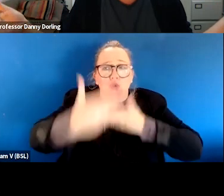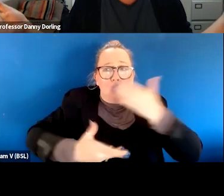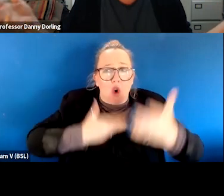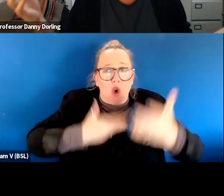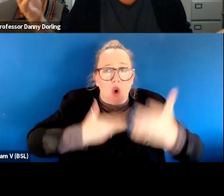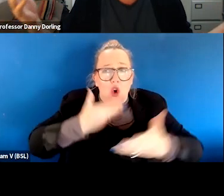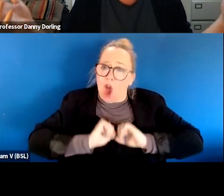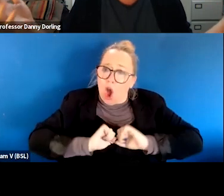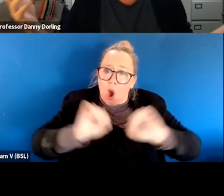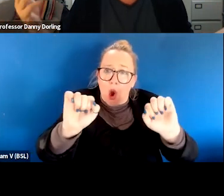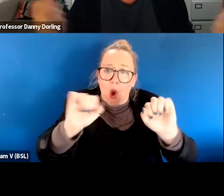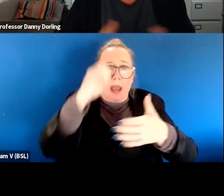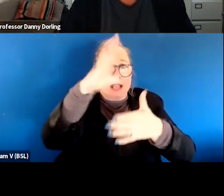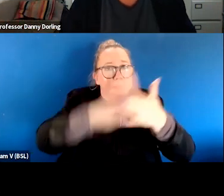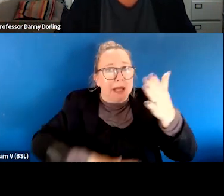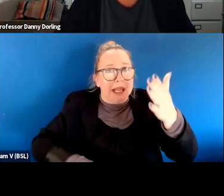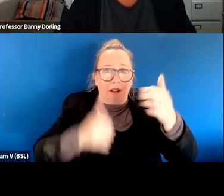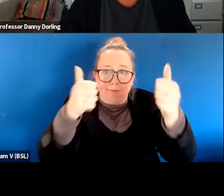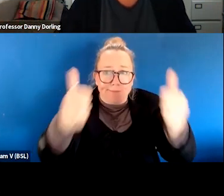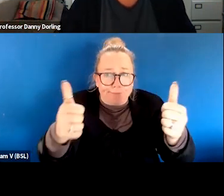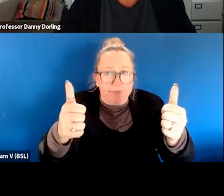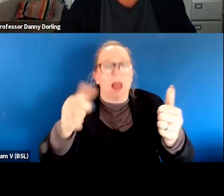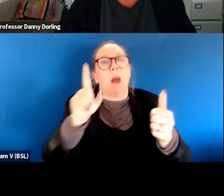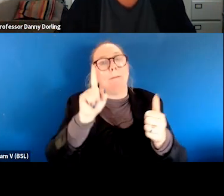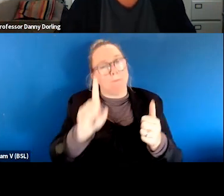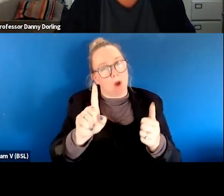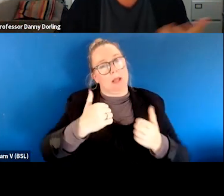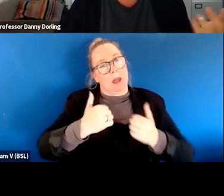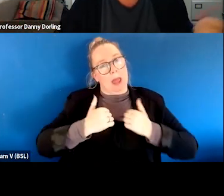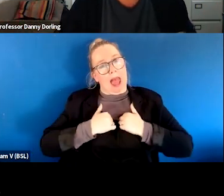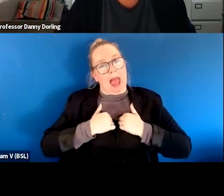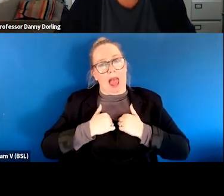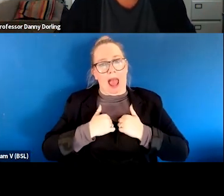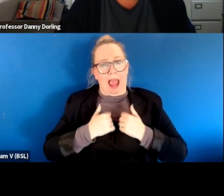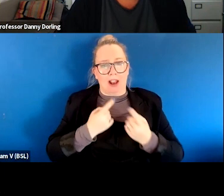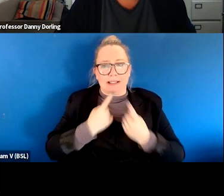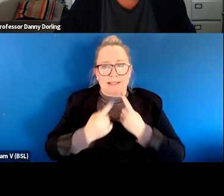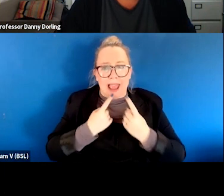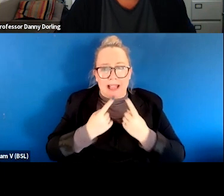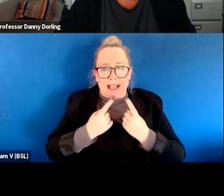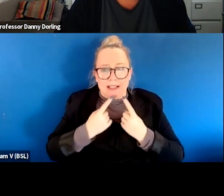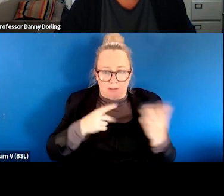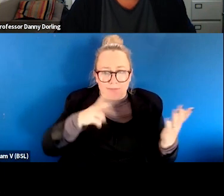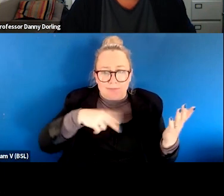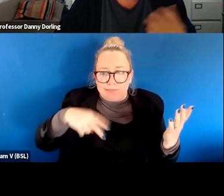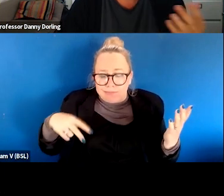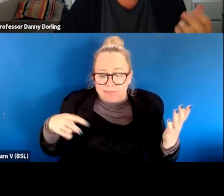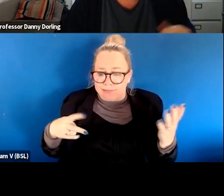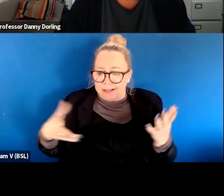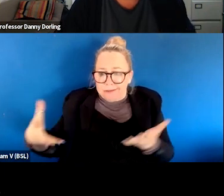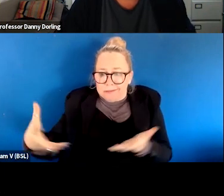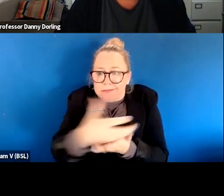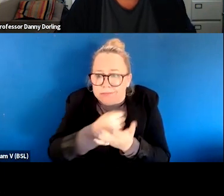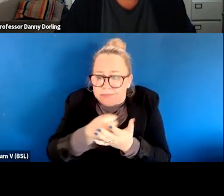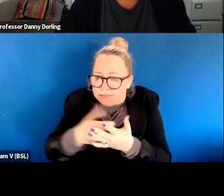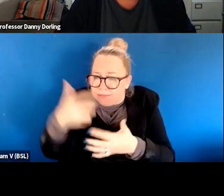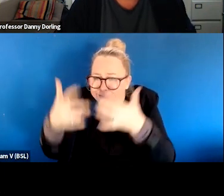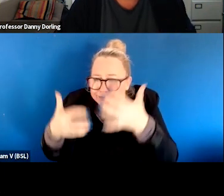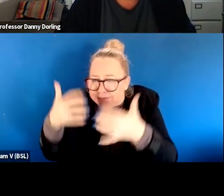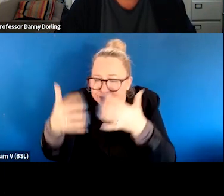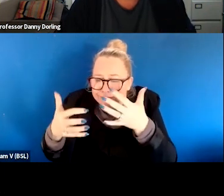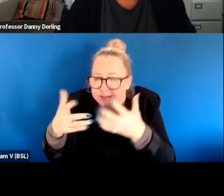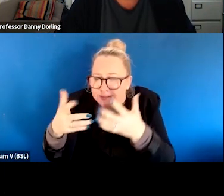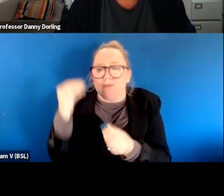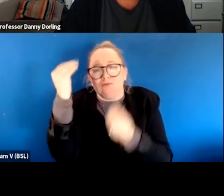I'm concerned about this, but I look at so much data, and I have in the past published atlases of mortality for Britain and what people die